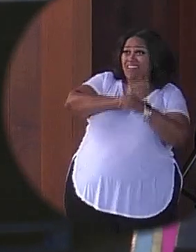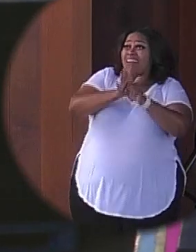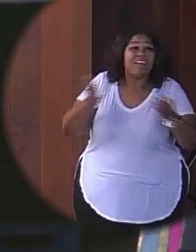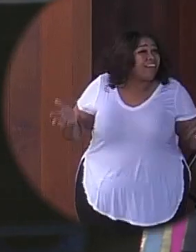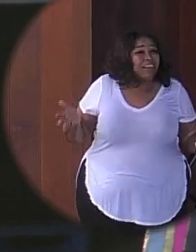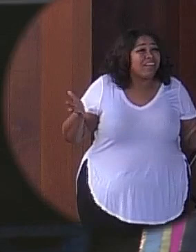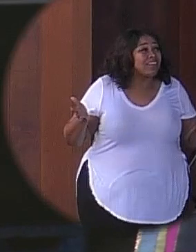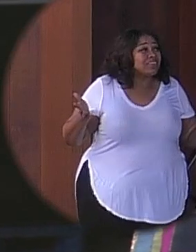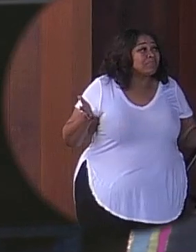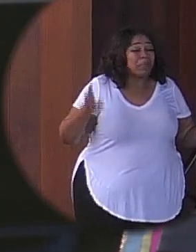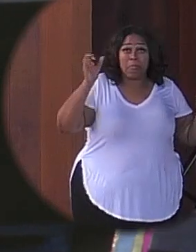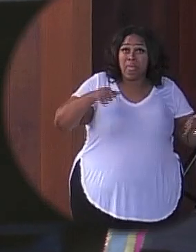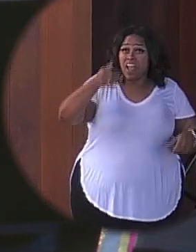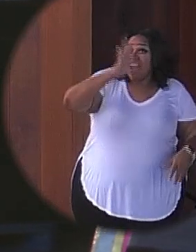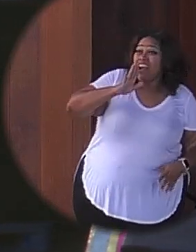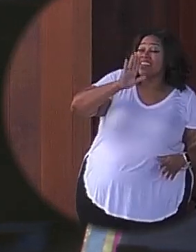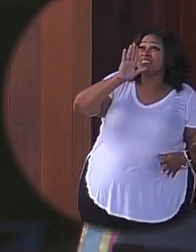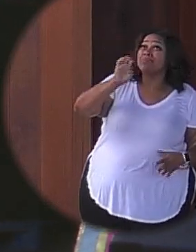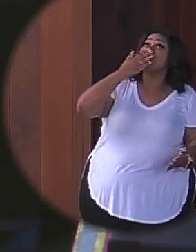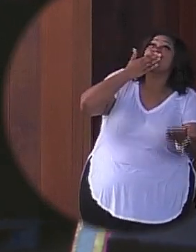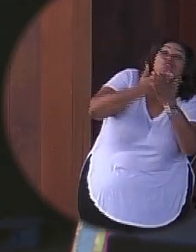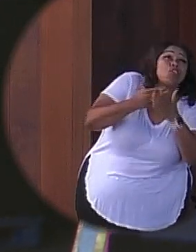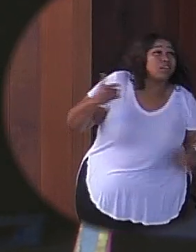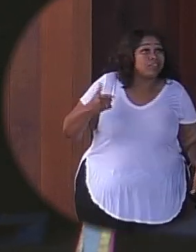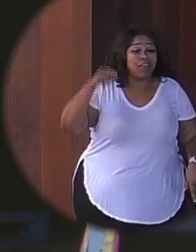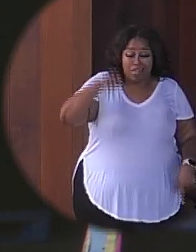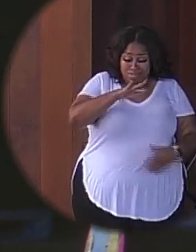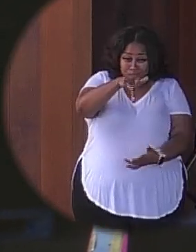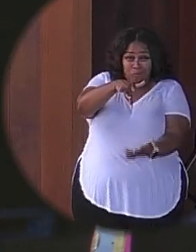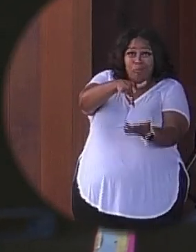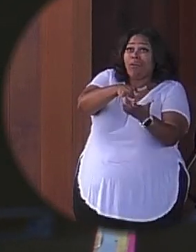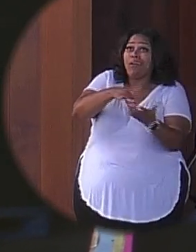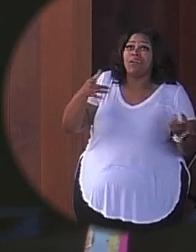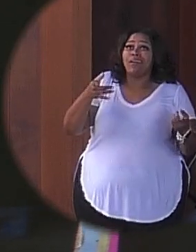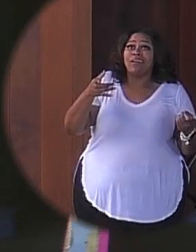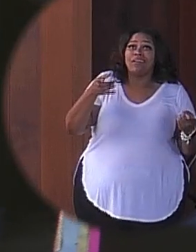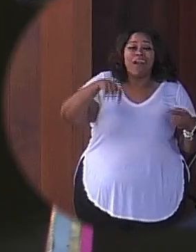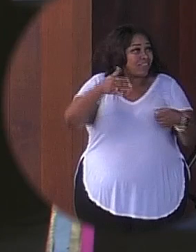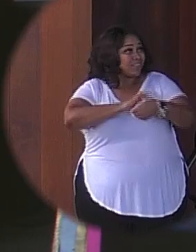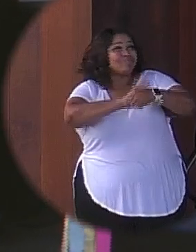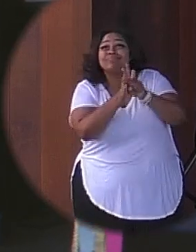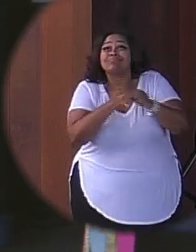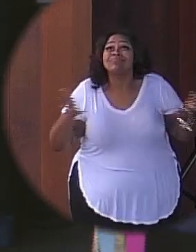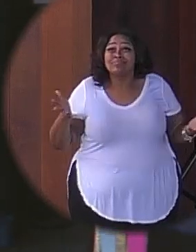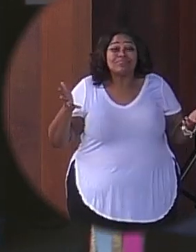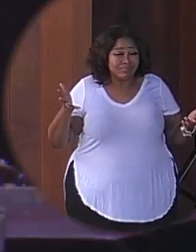pandemic? That God's been good in the midst of the